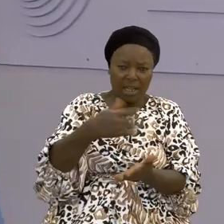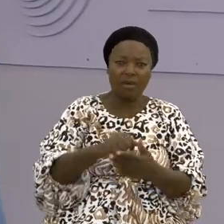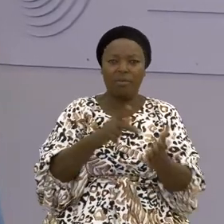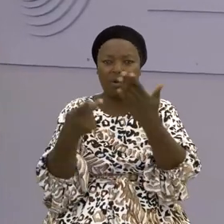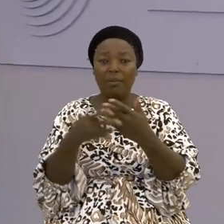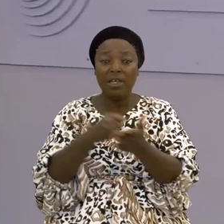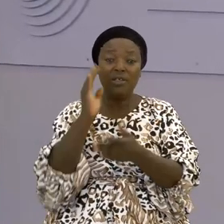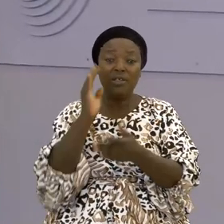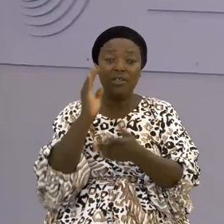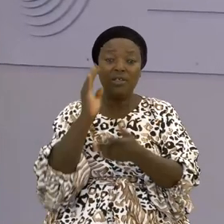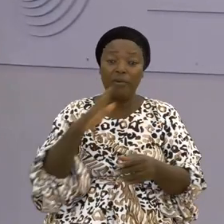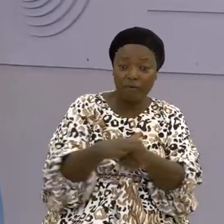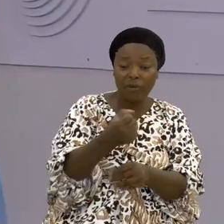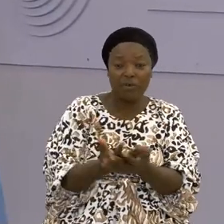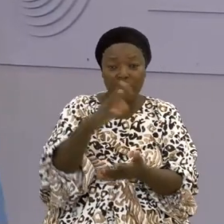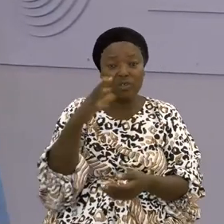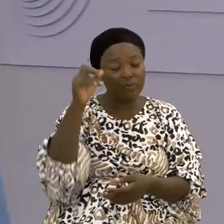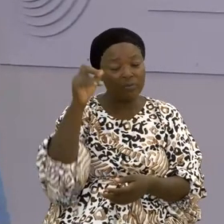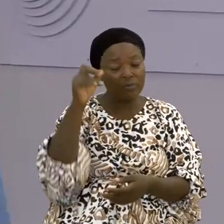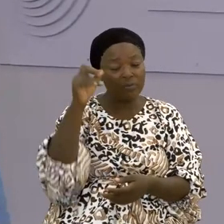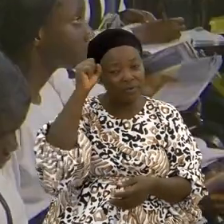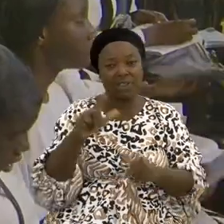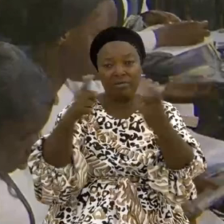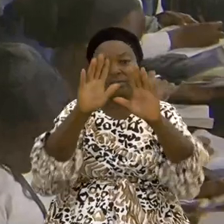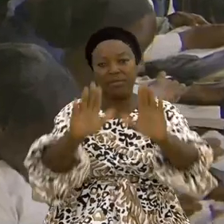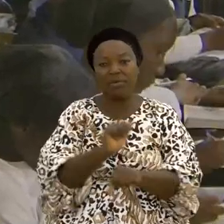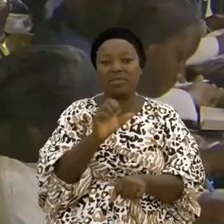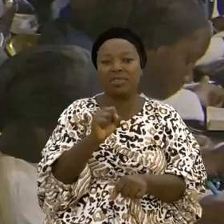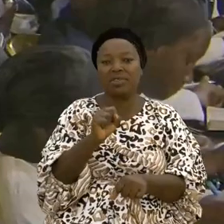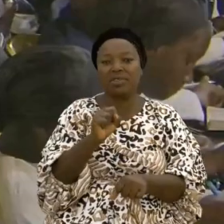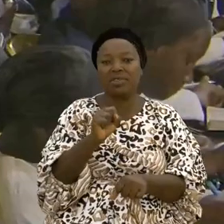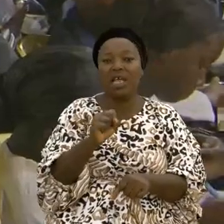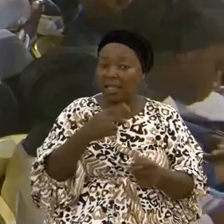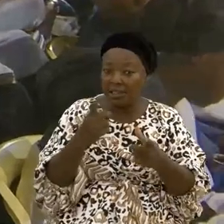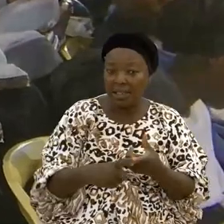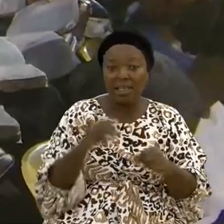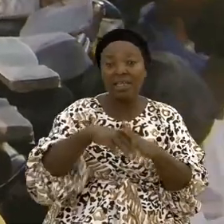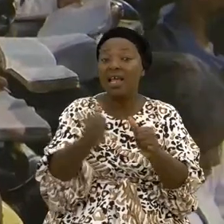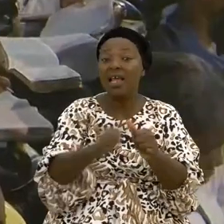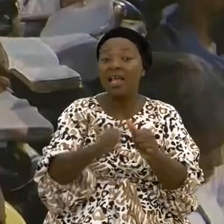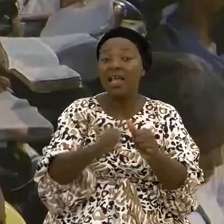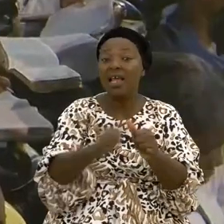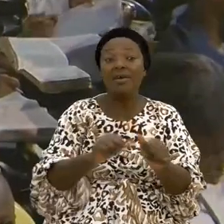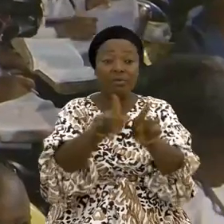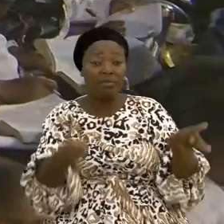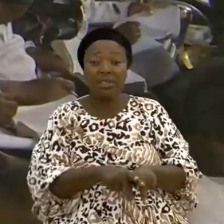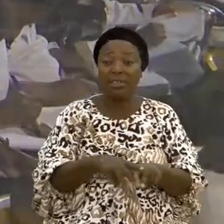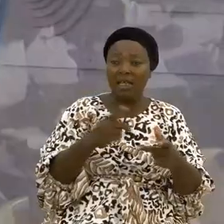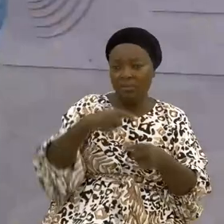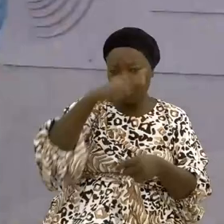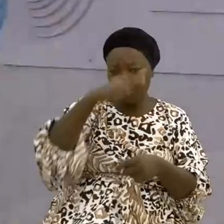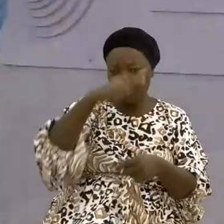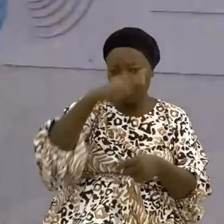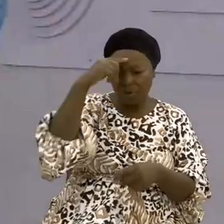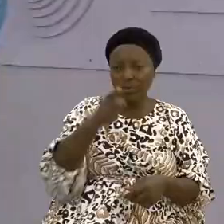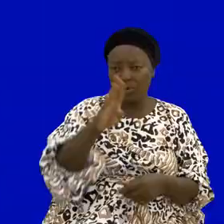be full of the riches of his manifold miracles. And then in every location, because God is